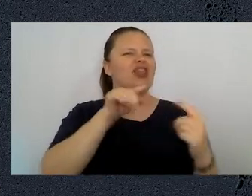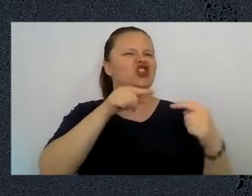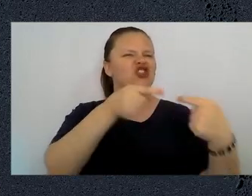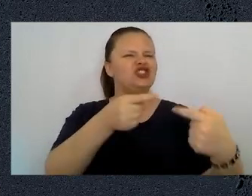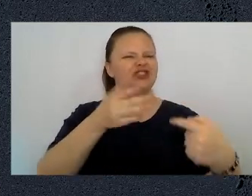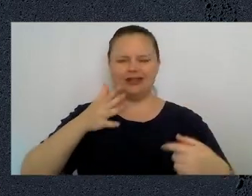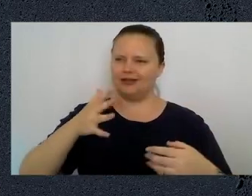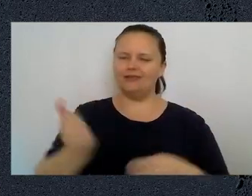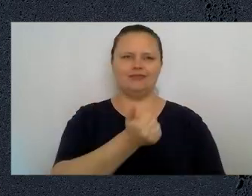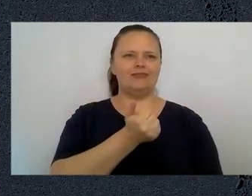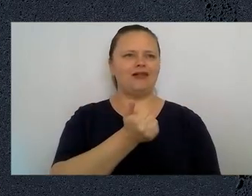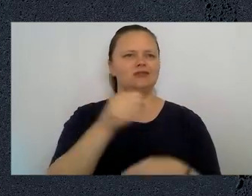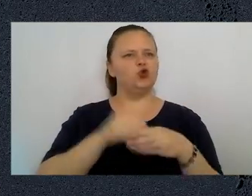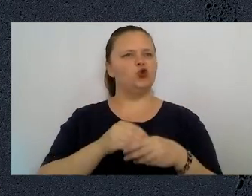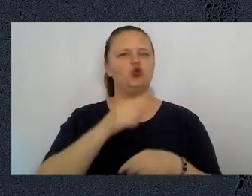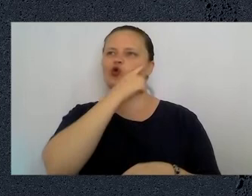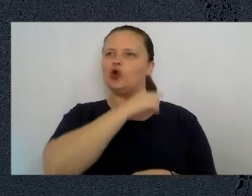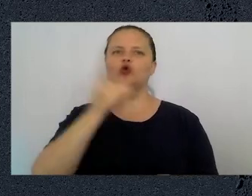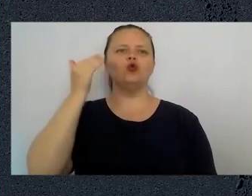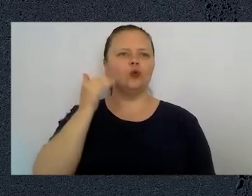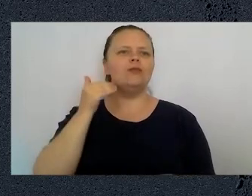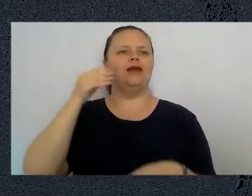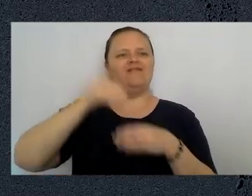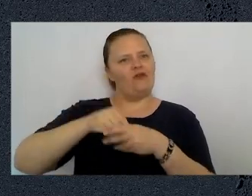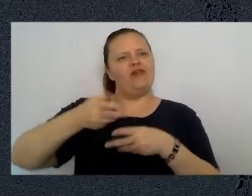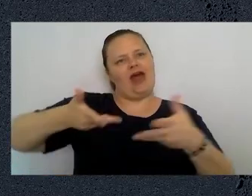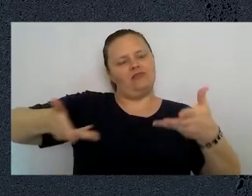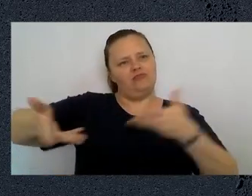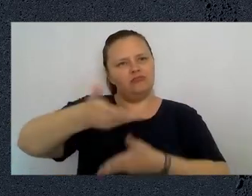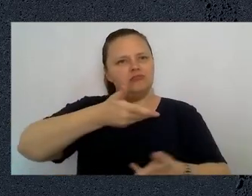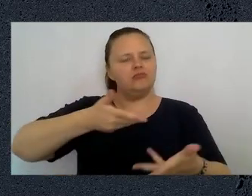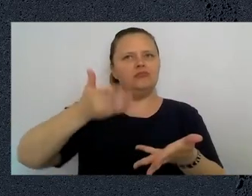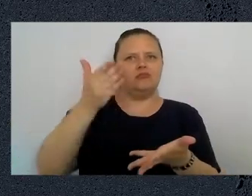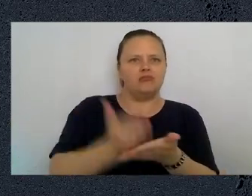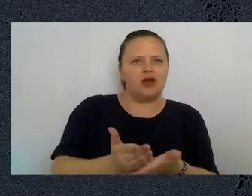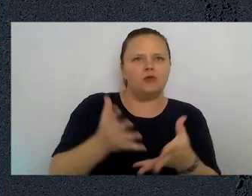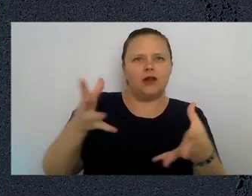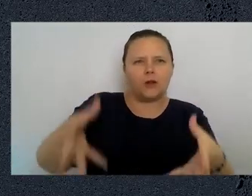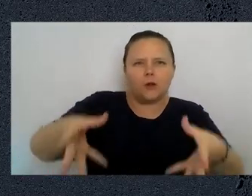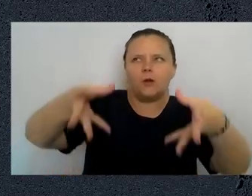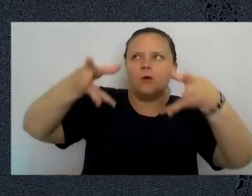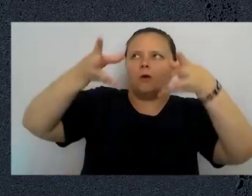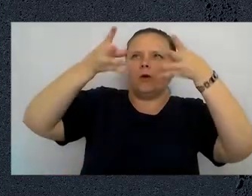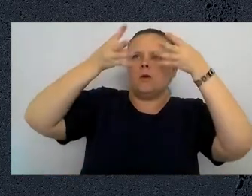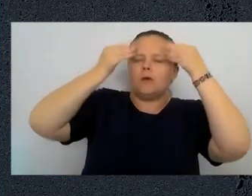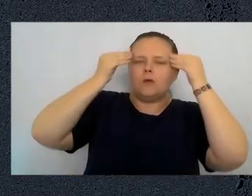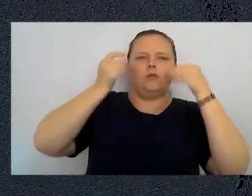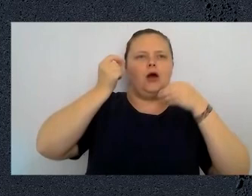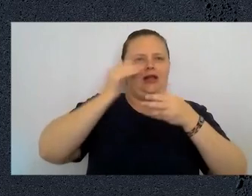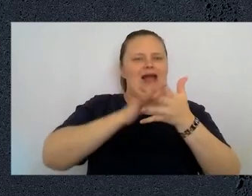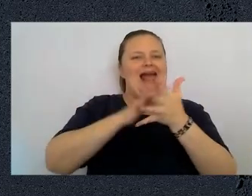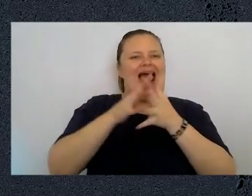to be part of this conversation and really absorbing this knowledge base, starting to understand how science can be a useful